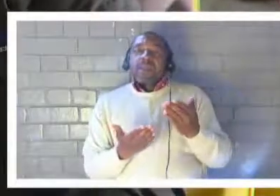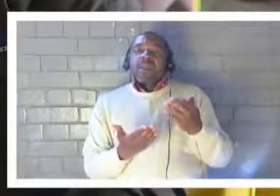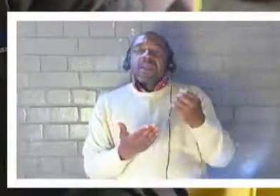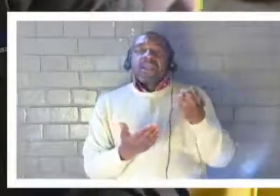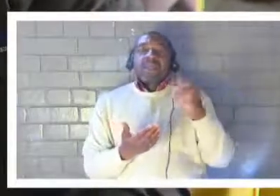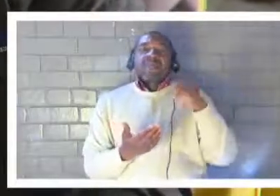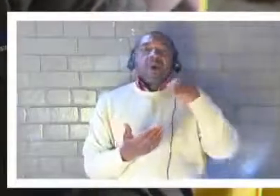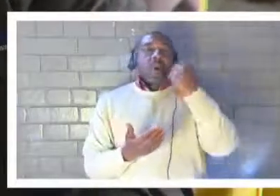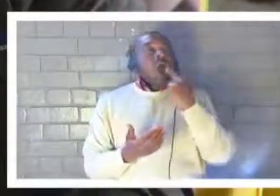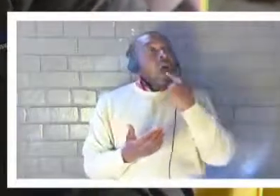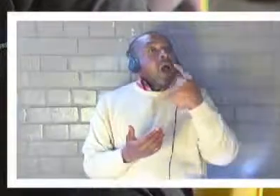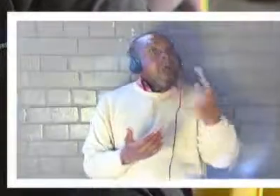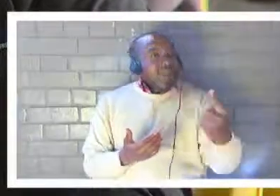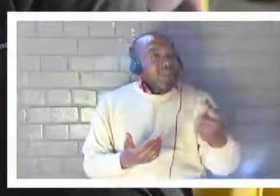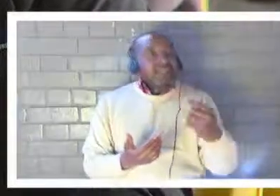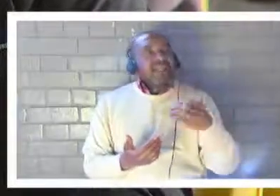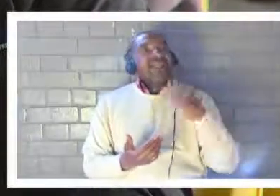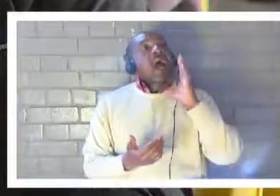minor infrastructure